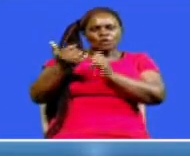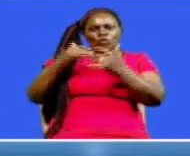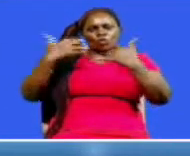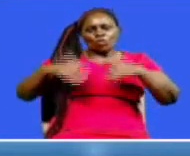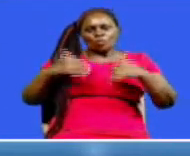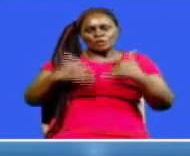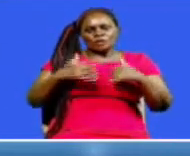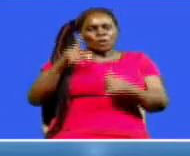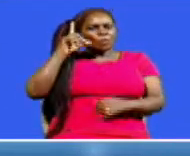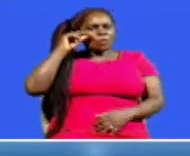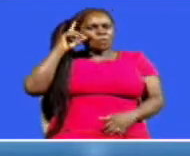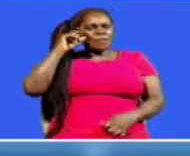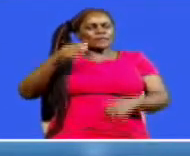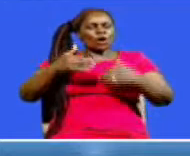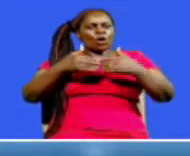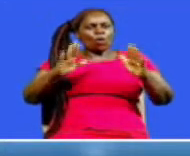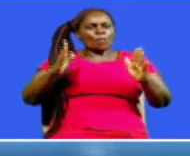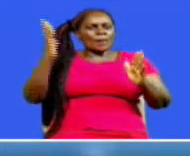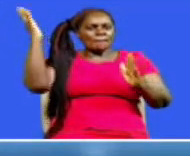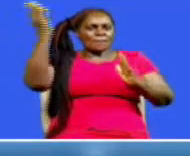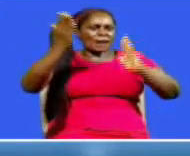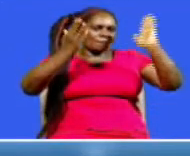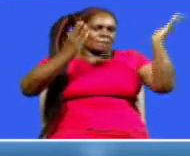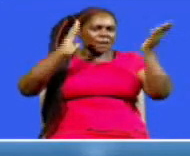the 2023 Mombasa Open